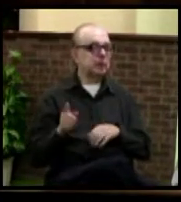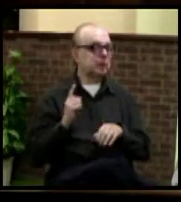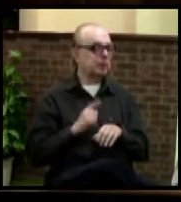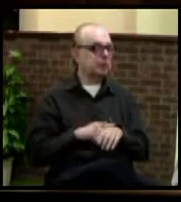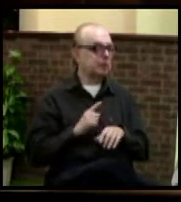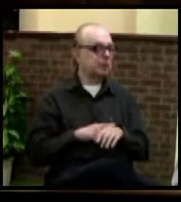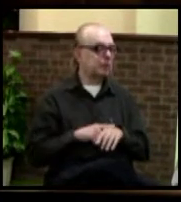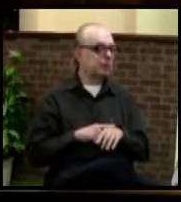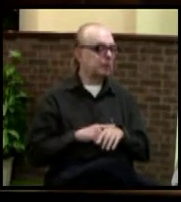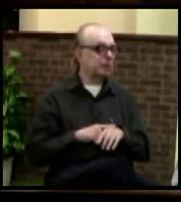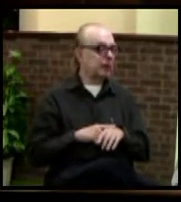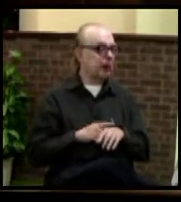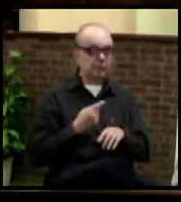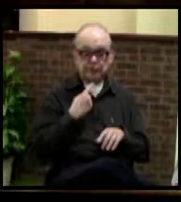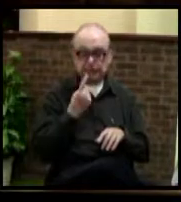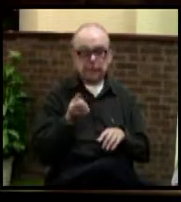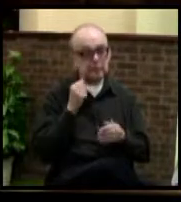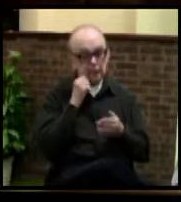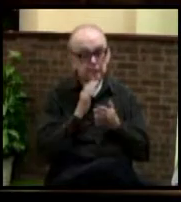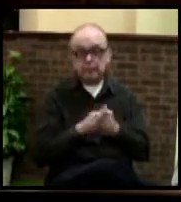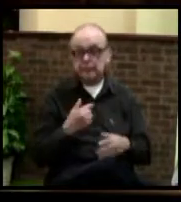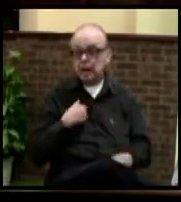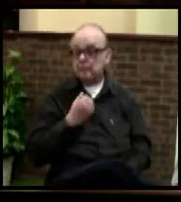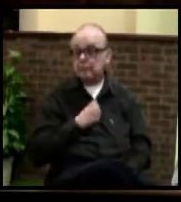There are times I would just go ahead and say, I'm sorry.